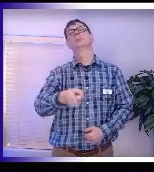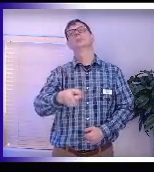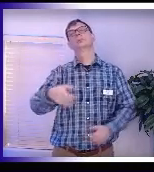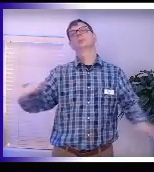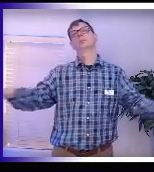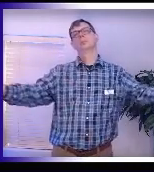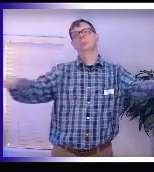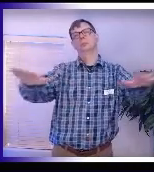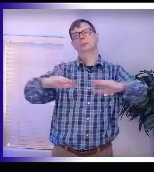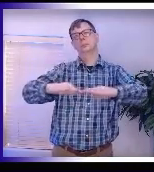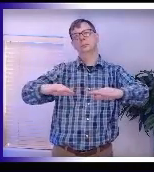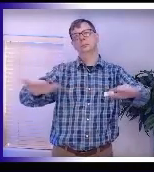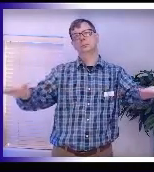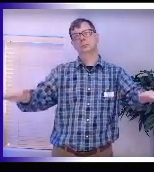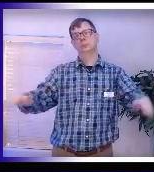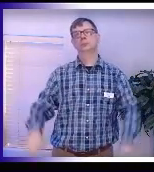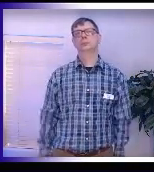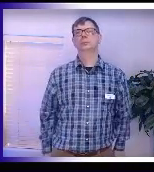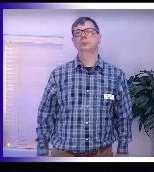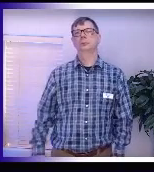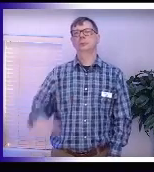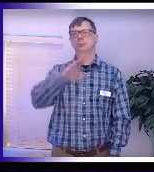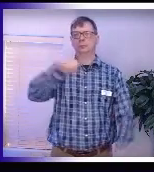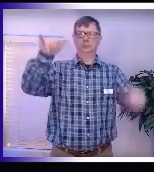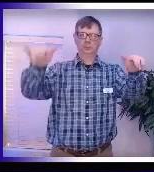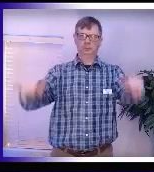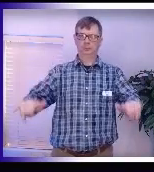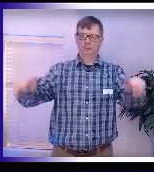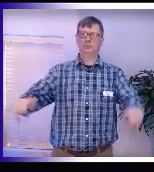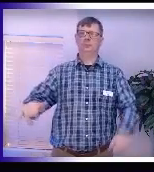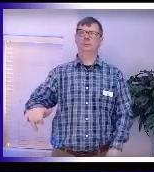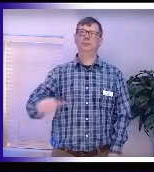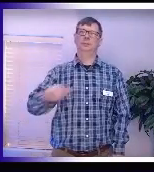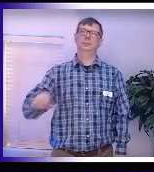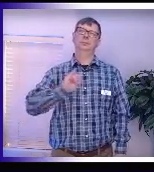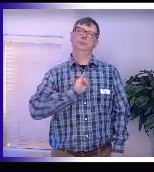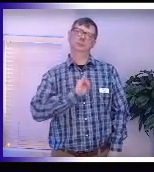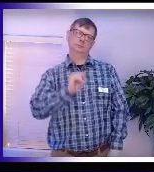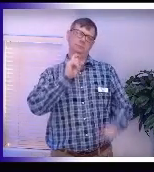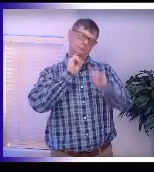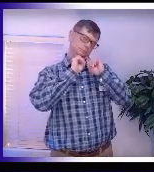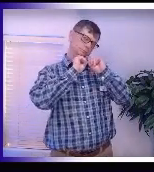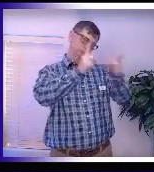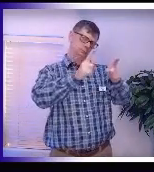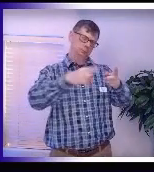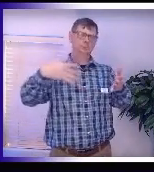calling, and even as I speak, it is beginning to have its